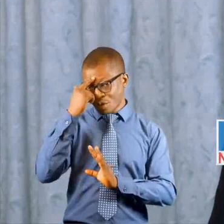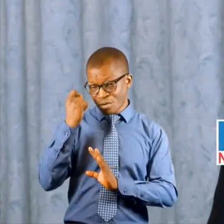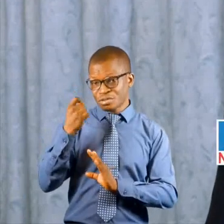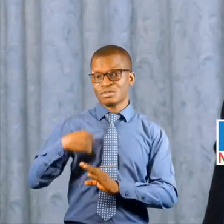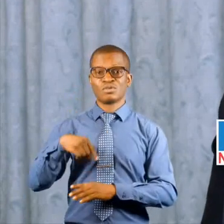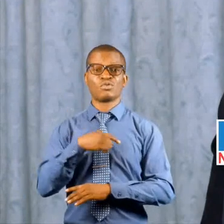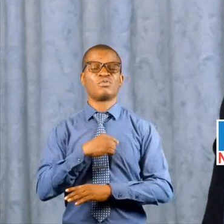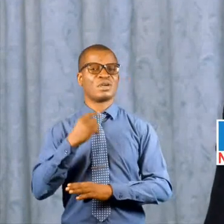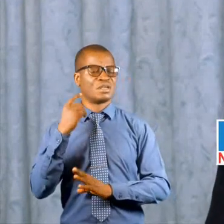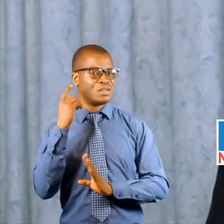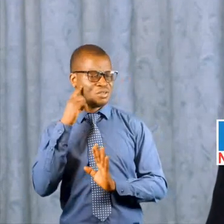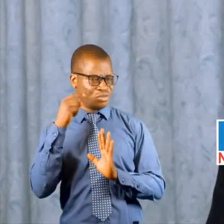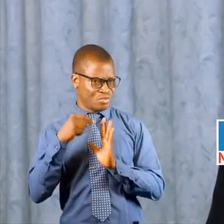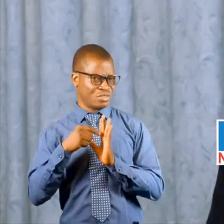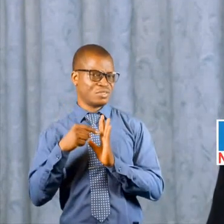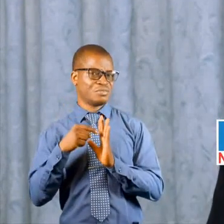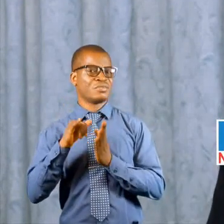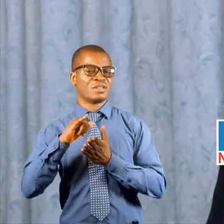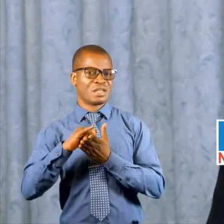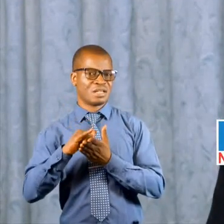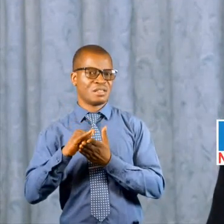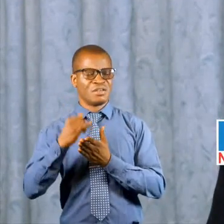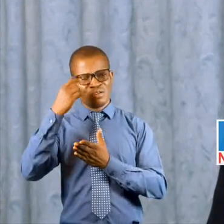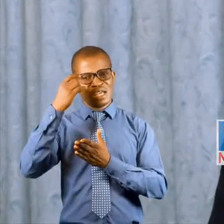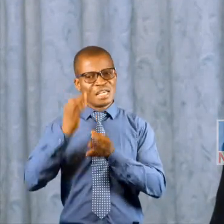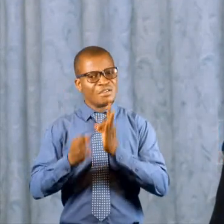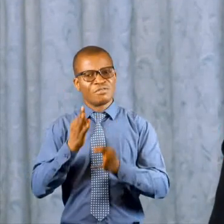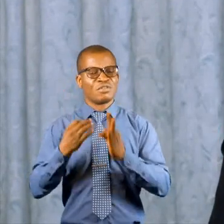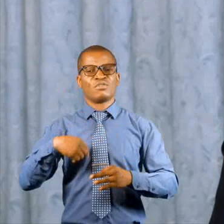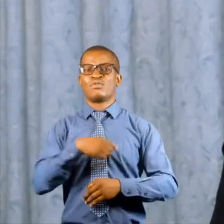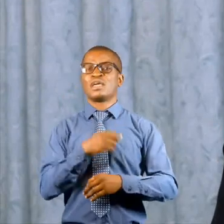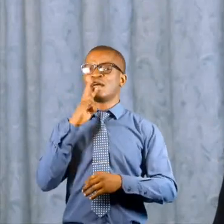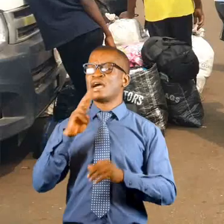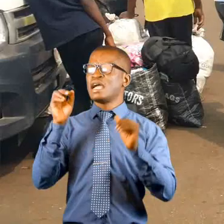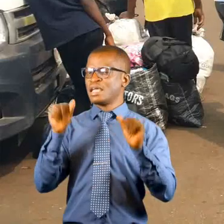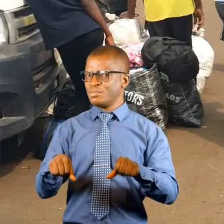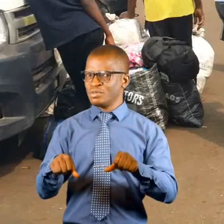because we realized over the period that if we are able to